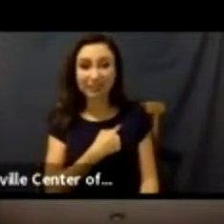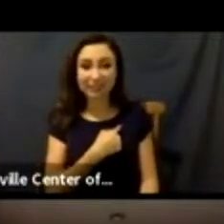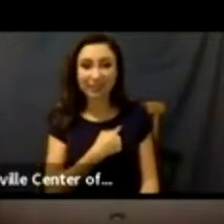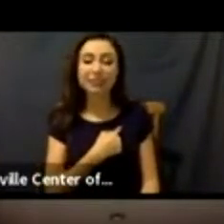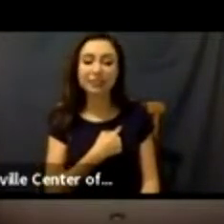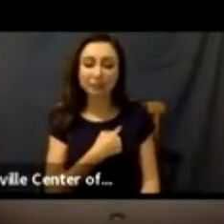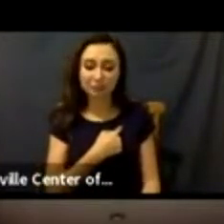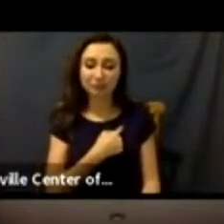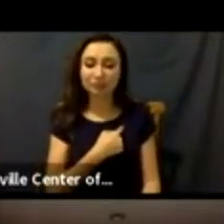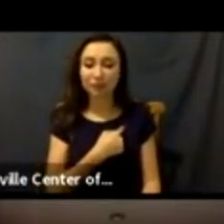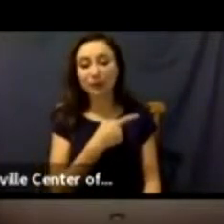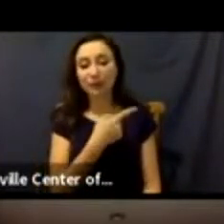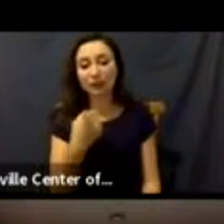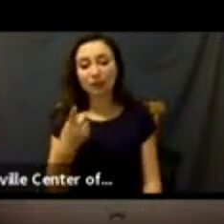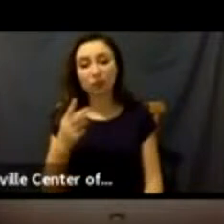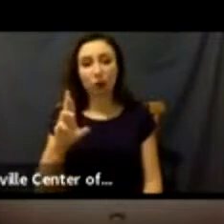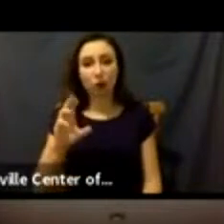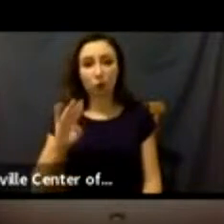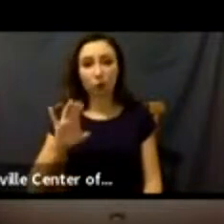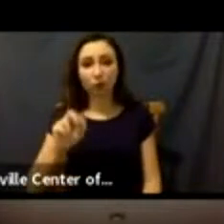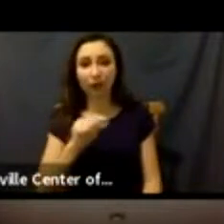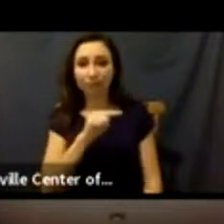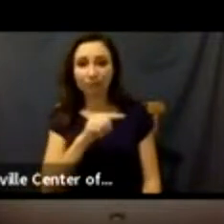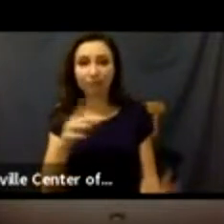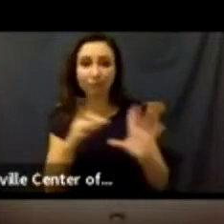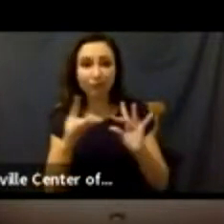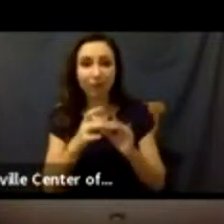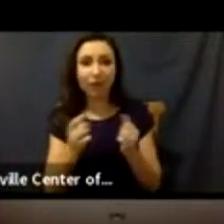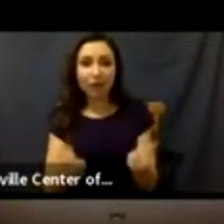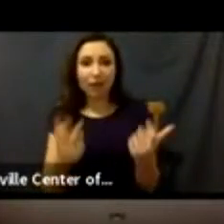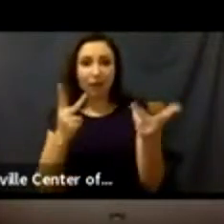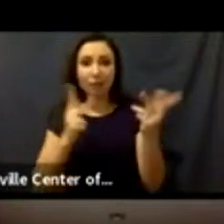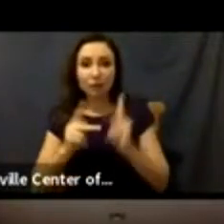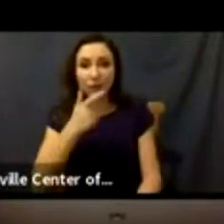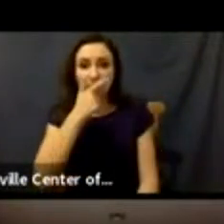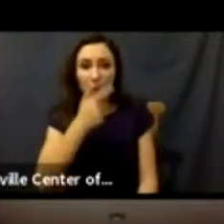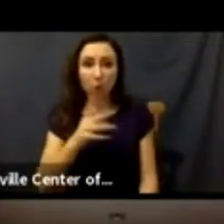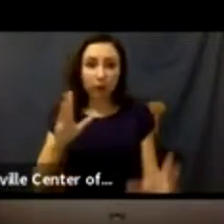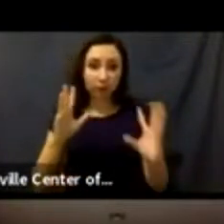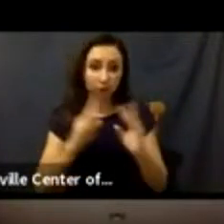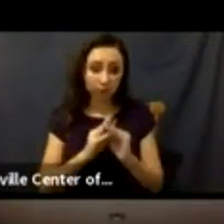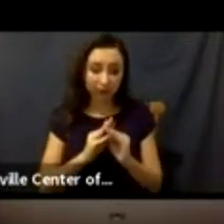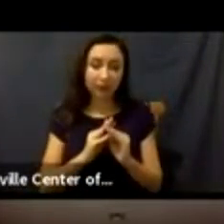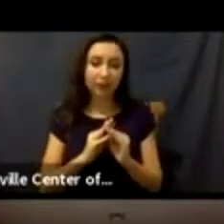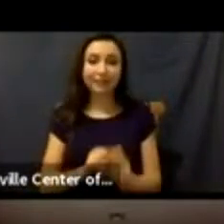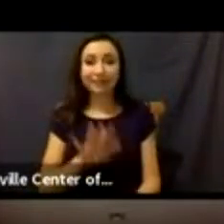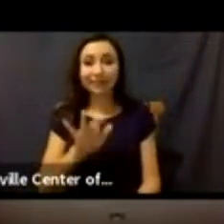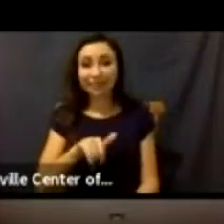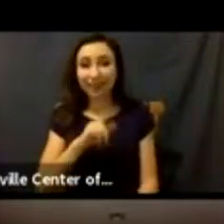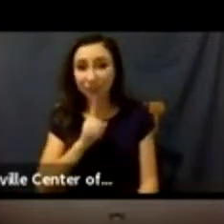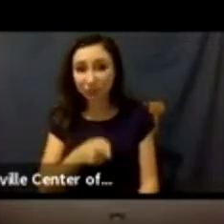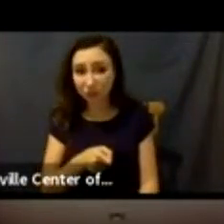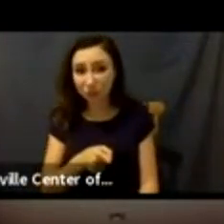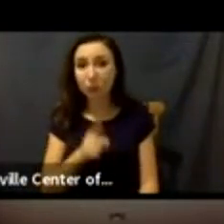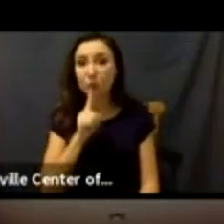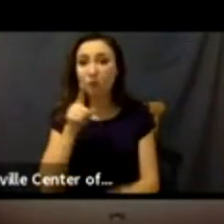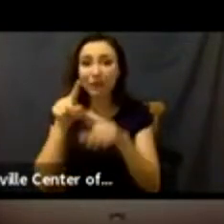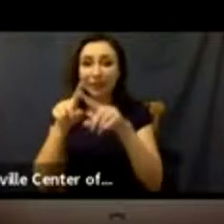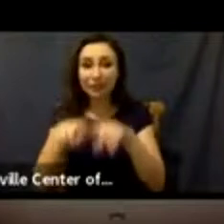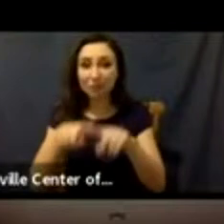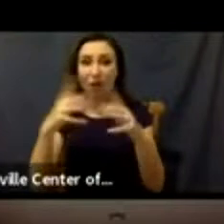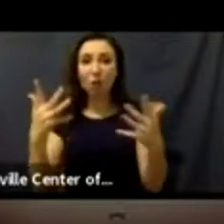O'Brien mentioned how many people watched the meeting, and that is very, very true. And so we're very dependent on what is